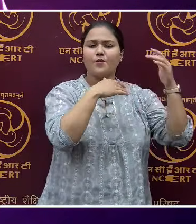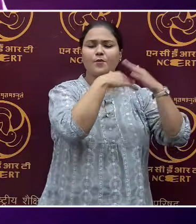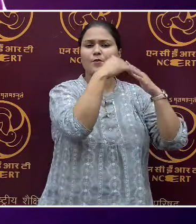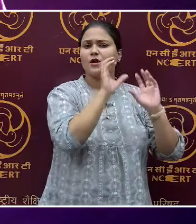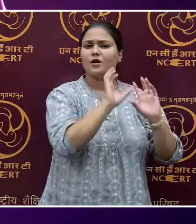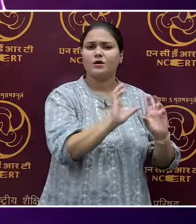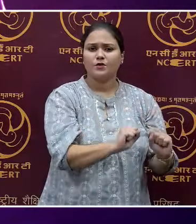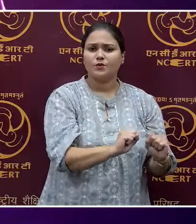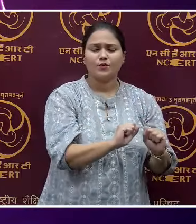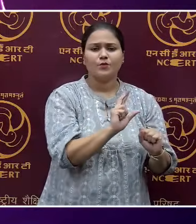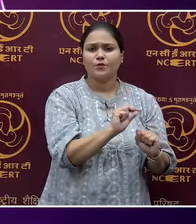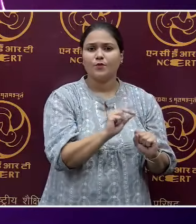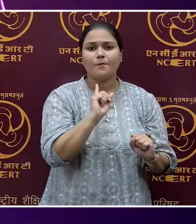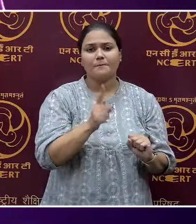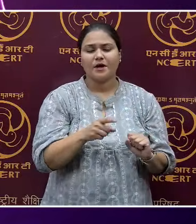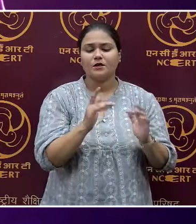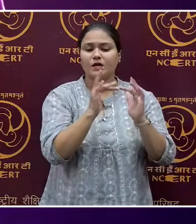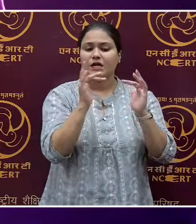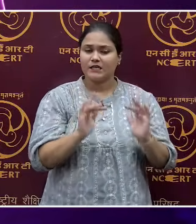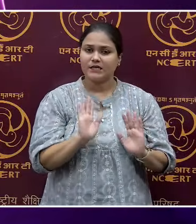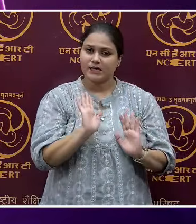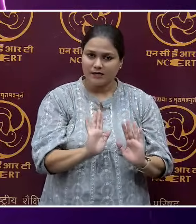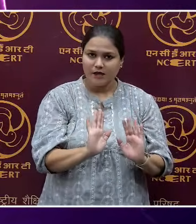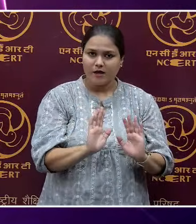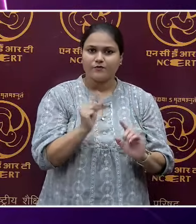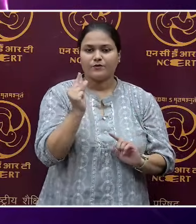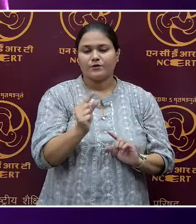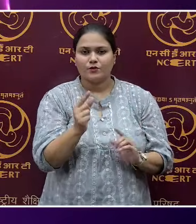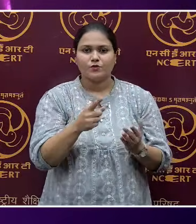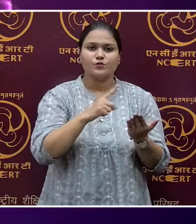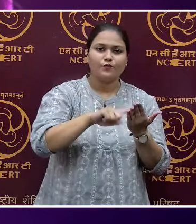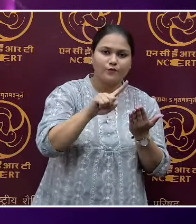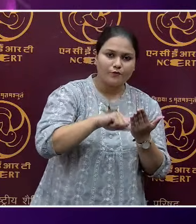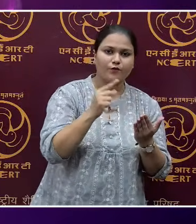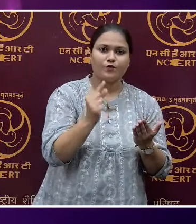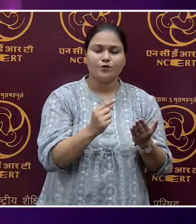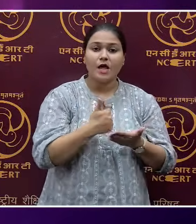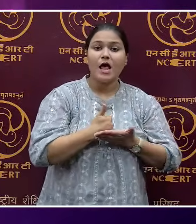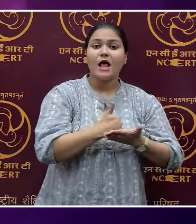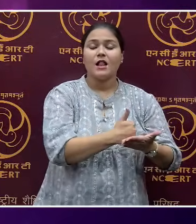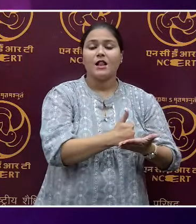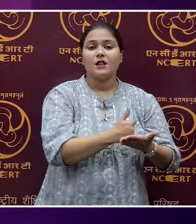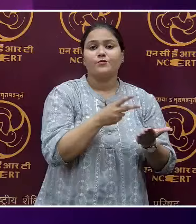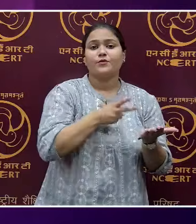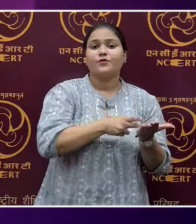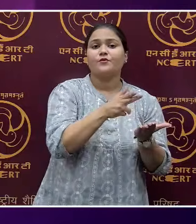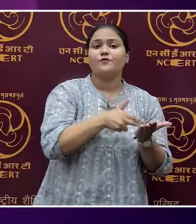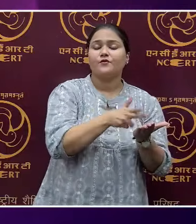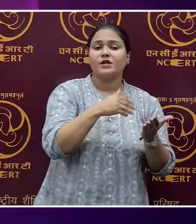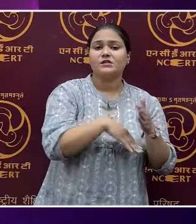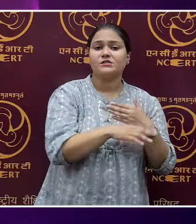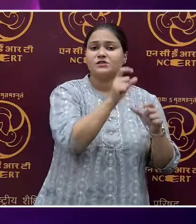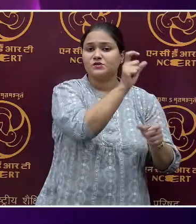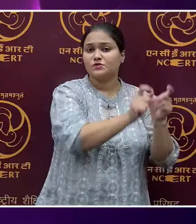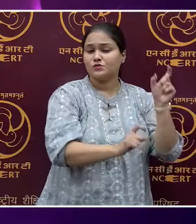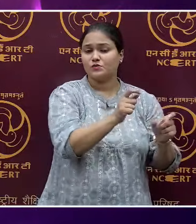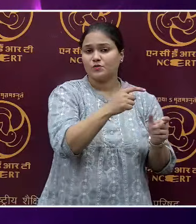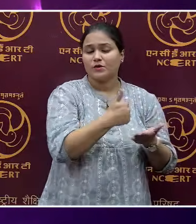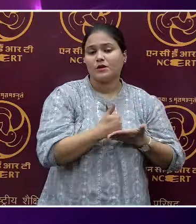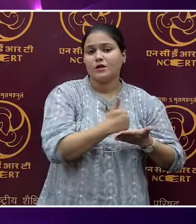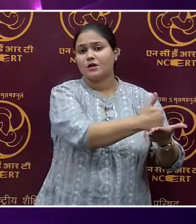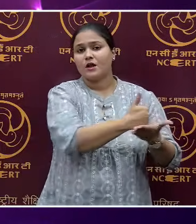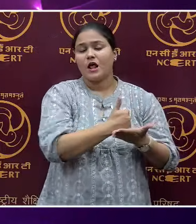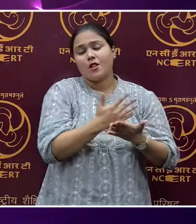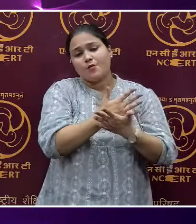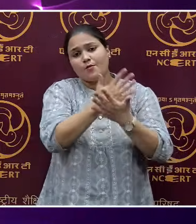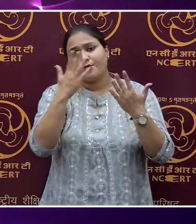stable internet and computer devices or mobile devices. So by the help of that rural areas person and